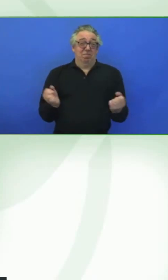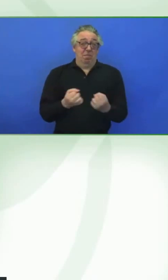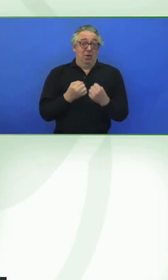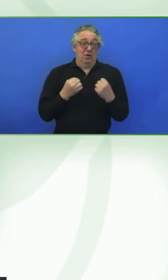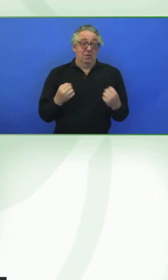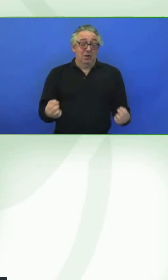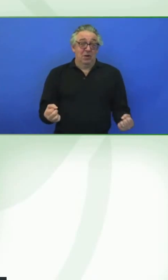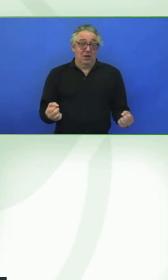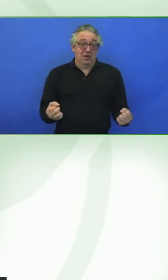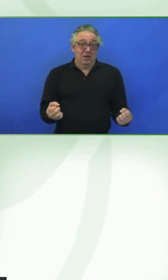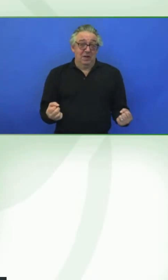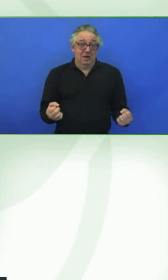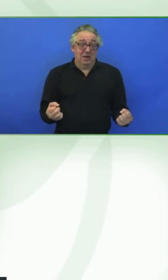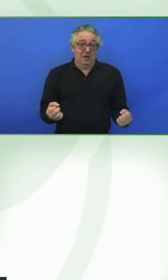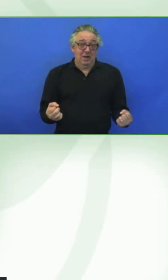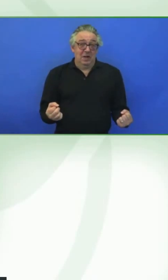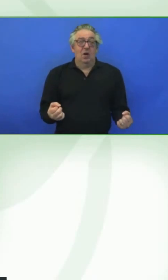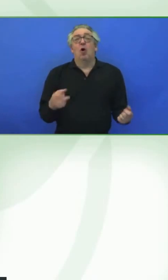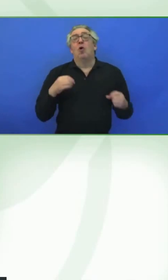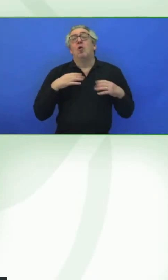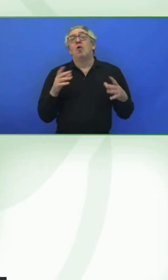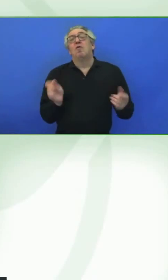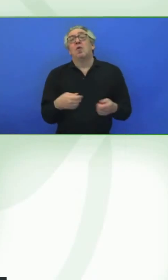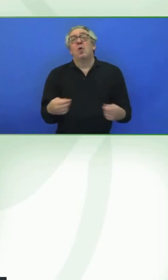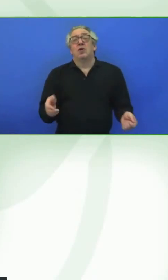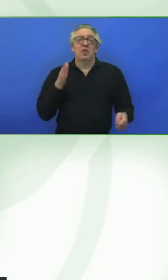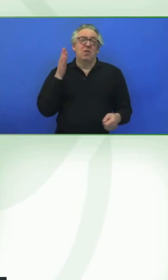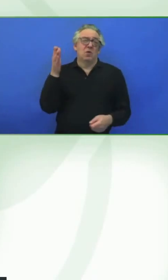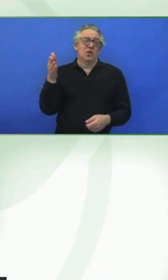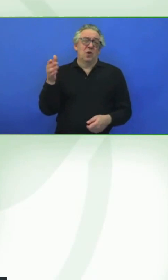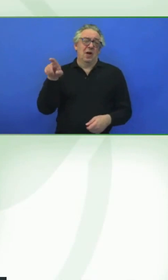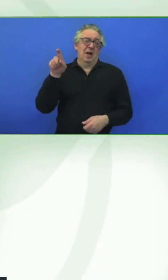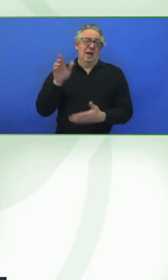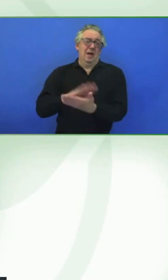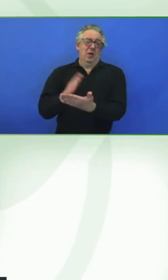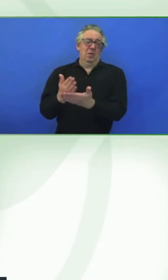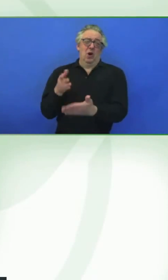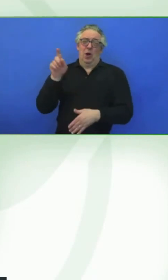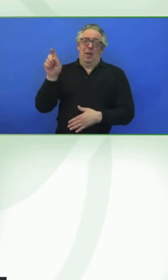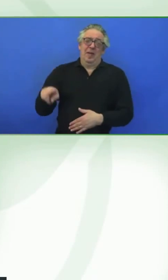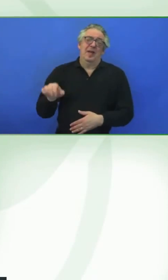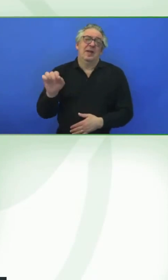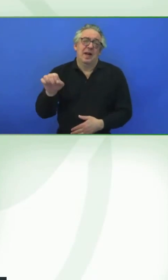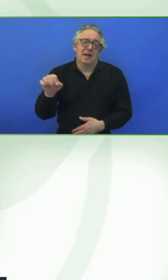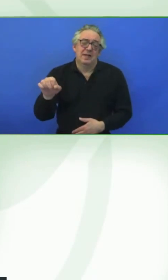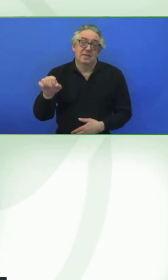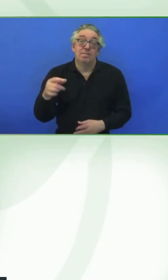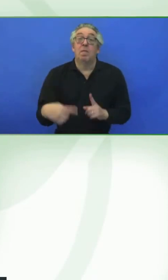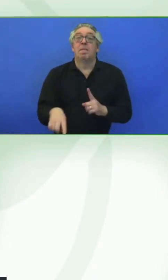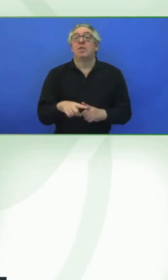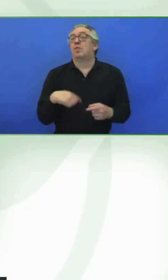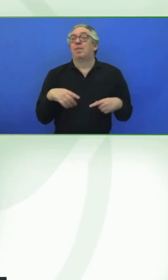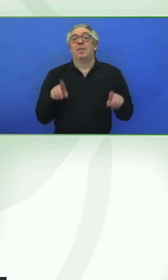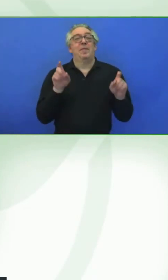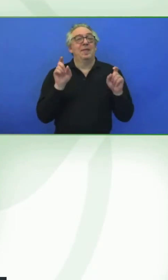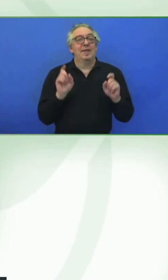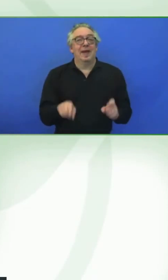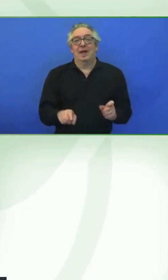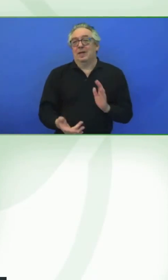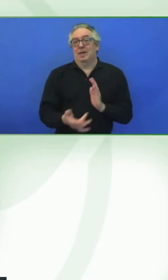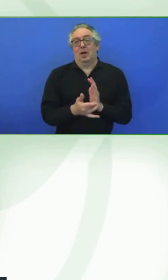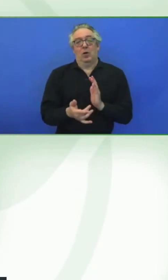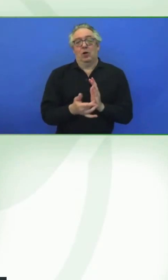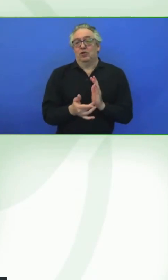But we will also need technology that helps the translation of sign language. That's the only